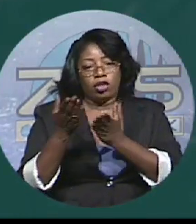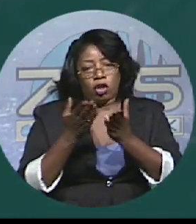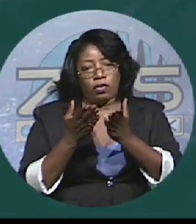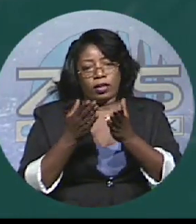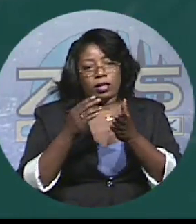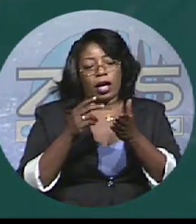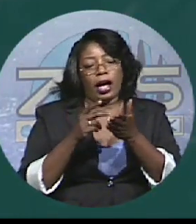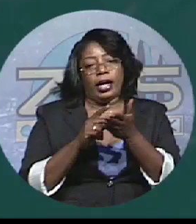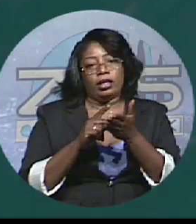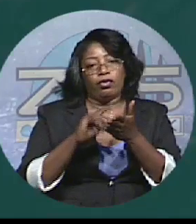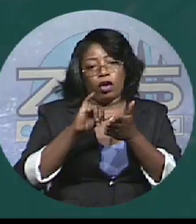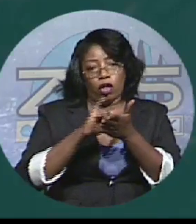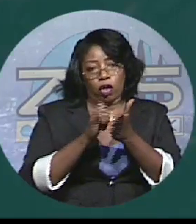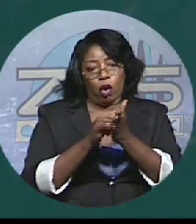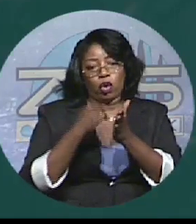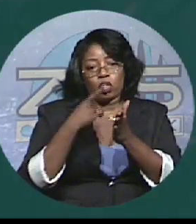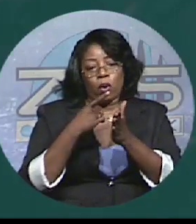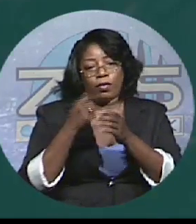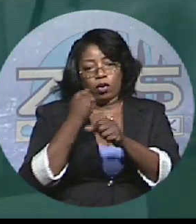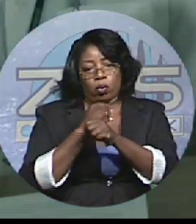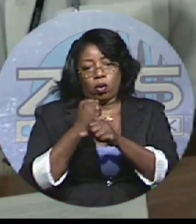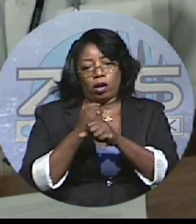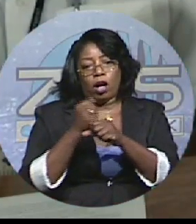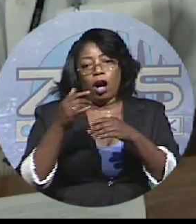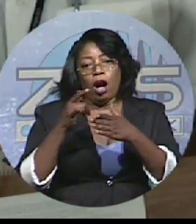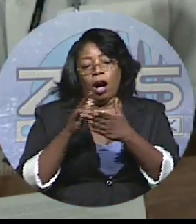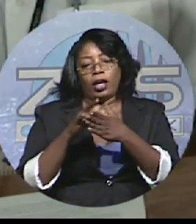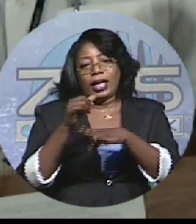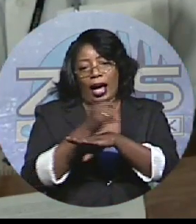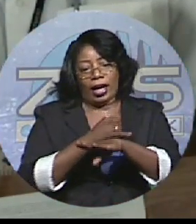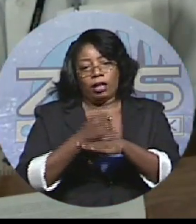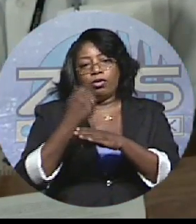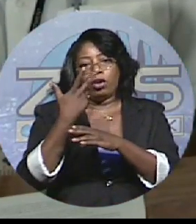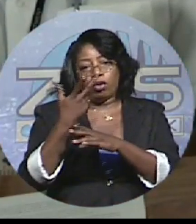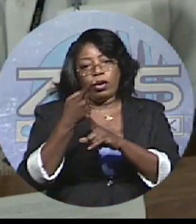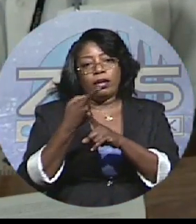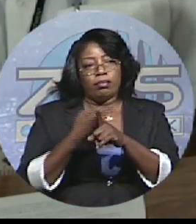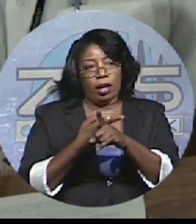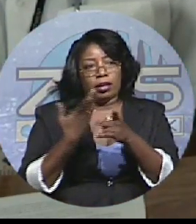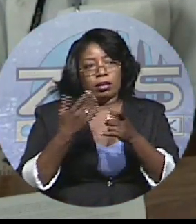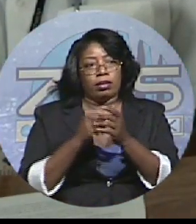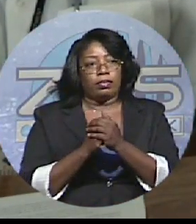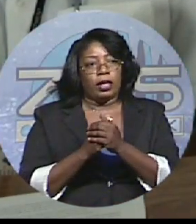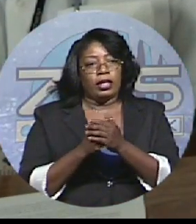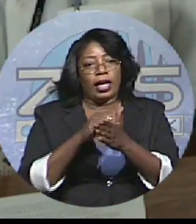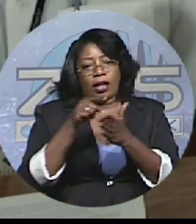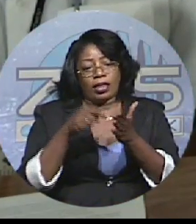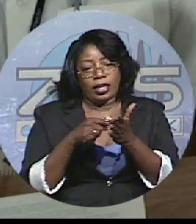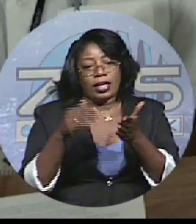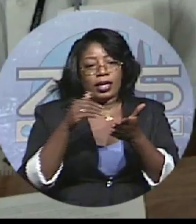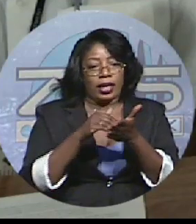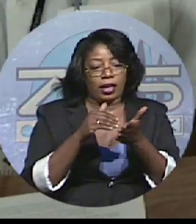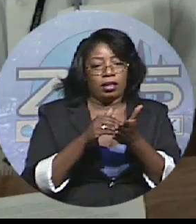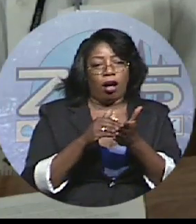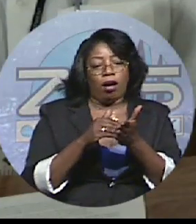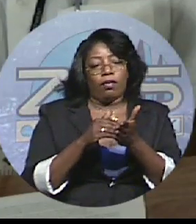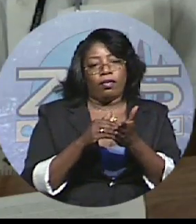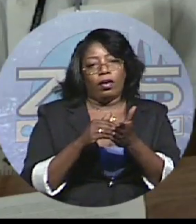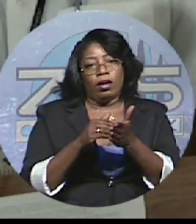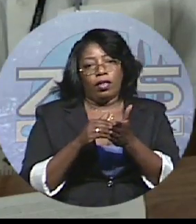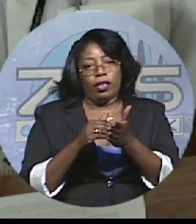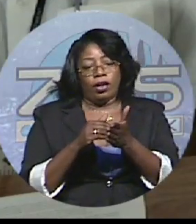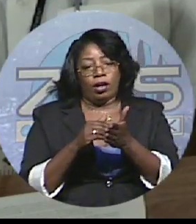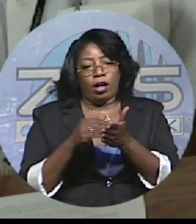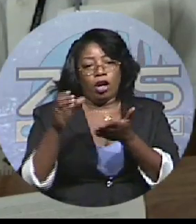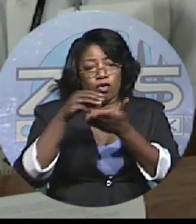3 months, but those benefits have not been paid. We believe that this is a direct breach of the agreement that we have signed with the government, and it